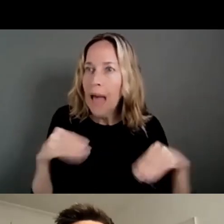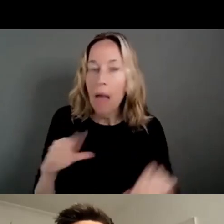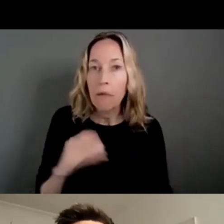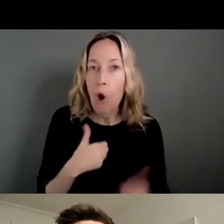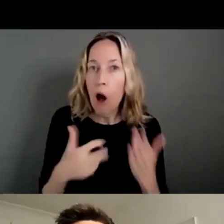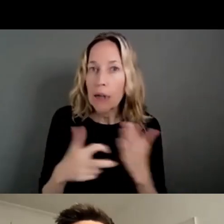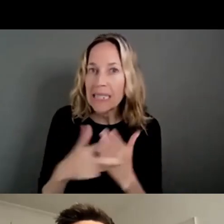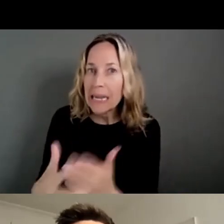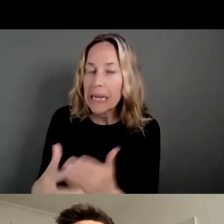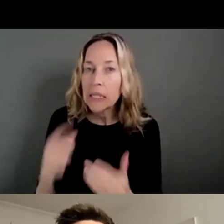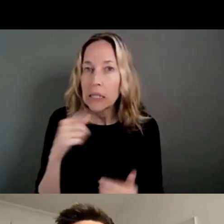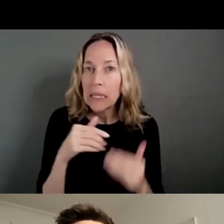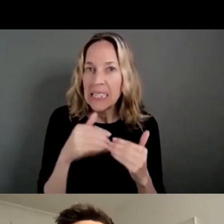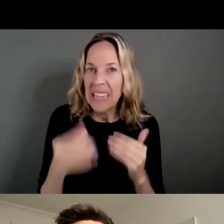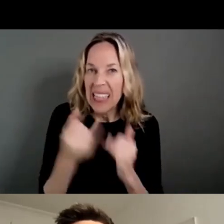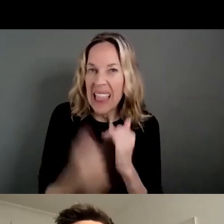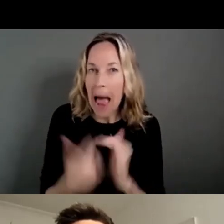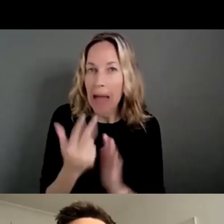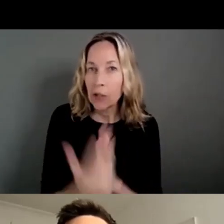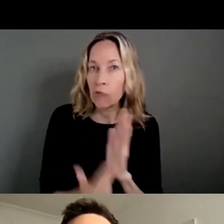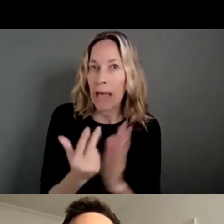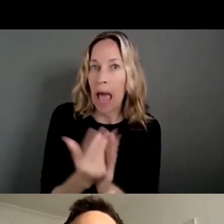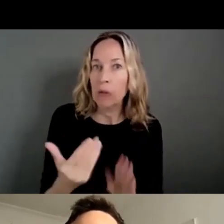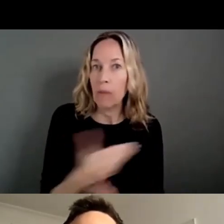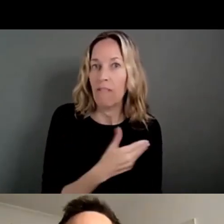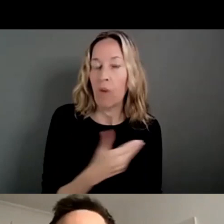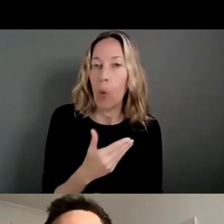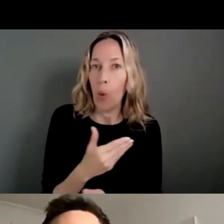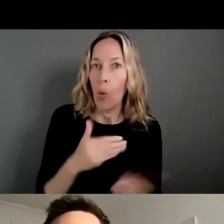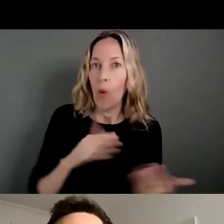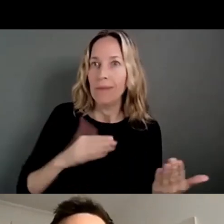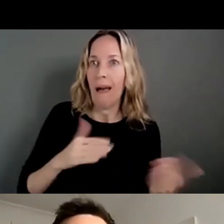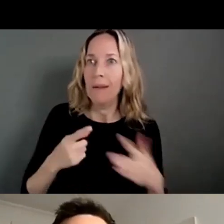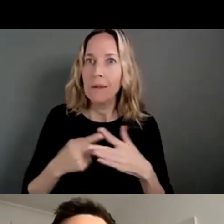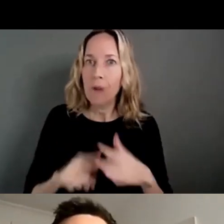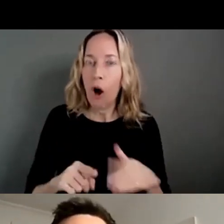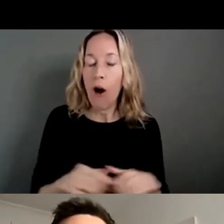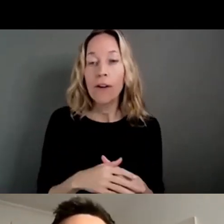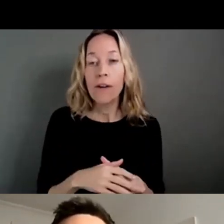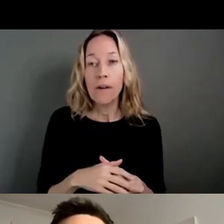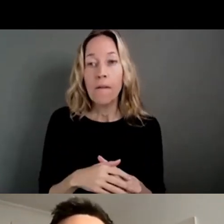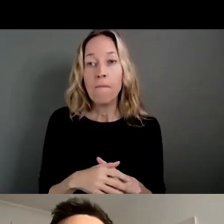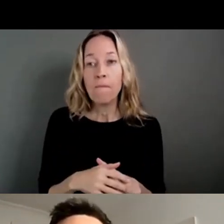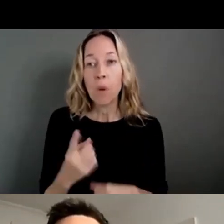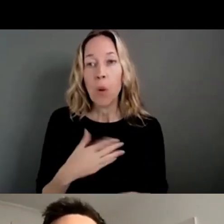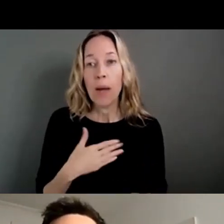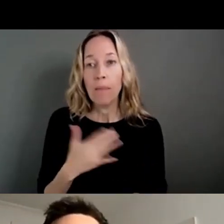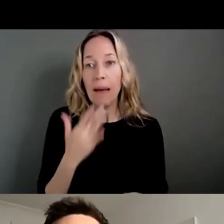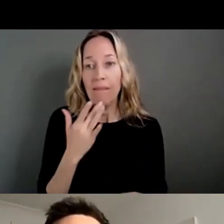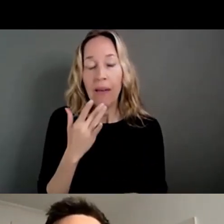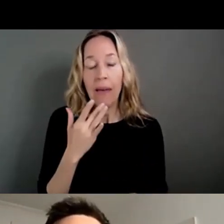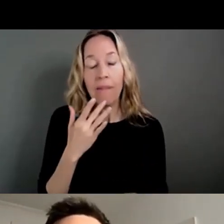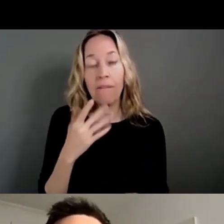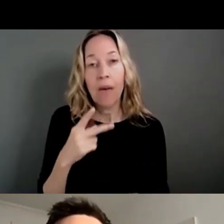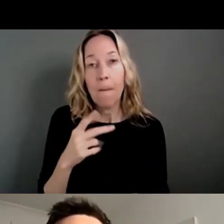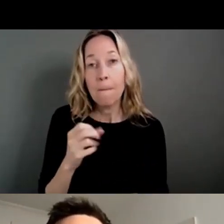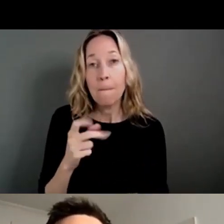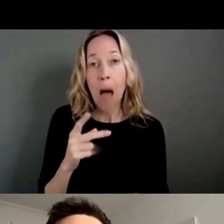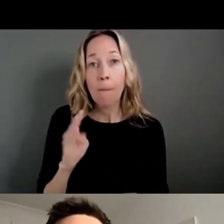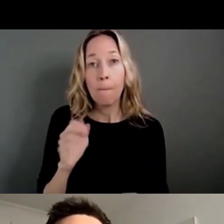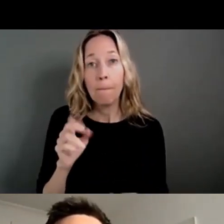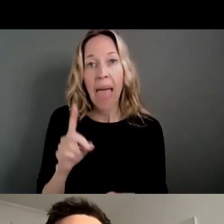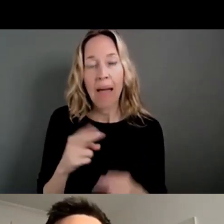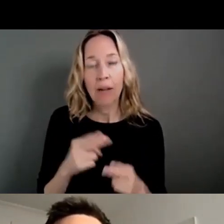shocking, I recently listened to an interview with one of my favorite indie pop bands, Sylvanesso, and they're involved in